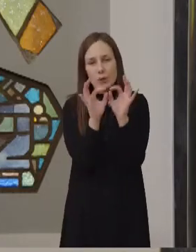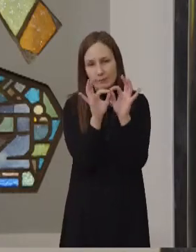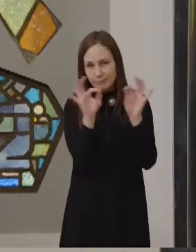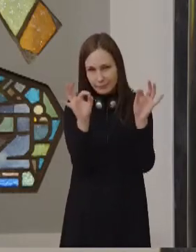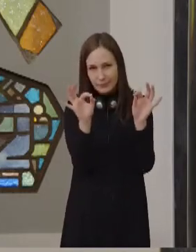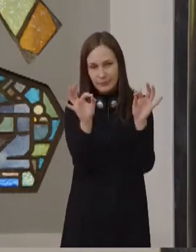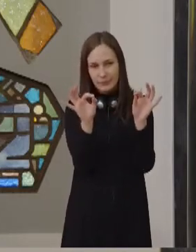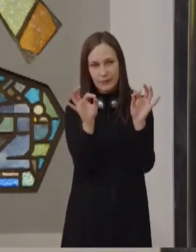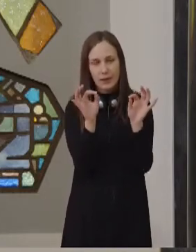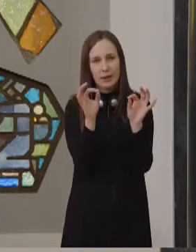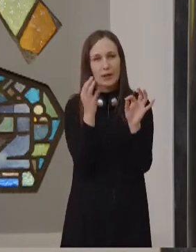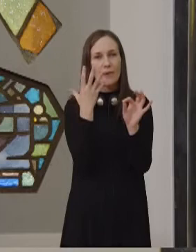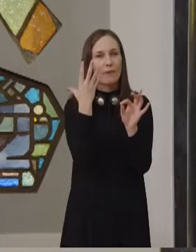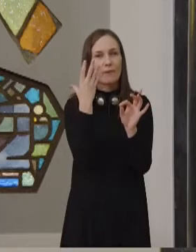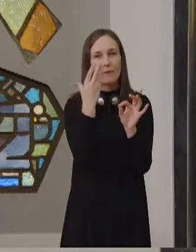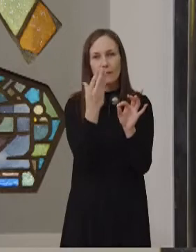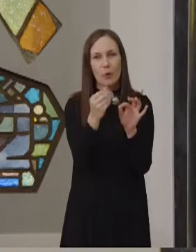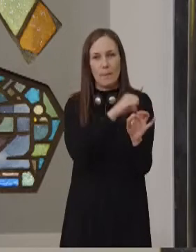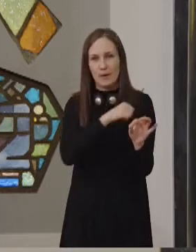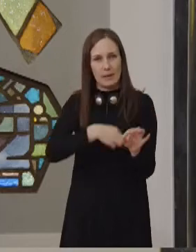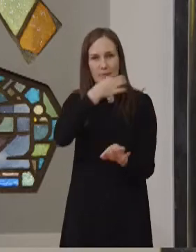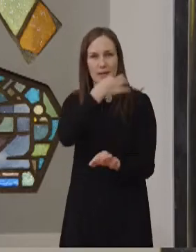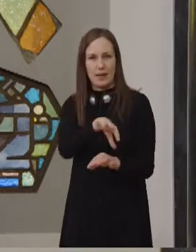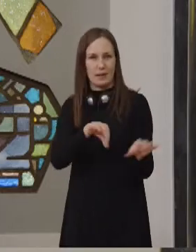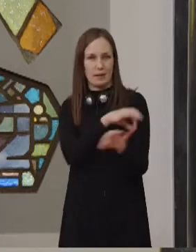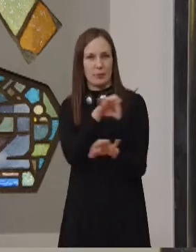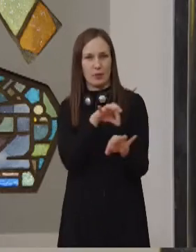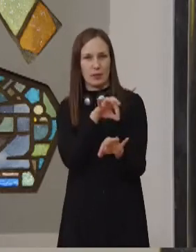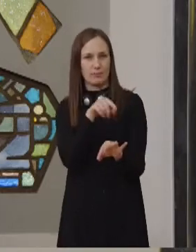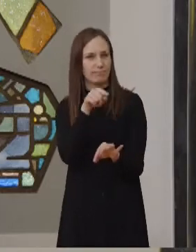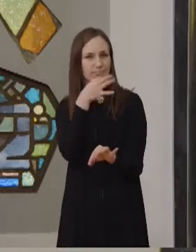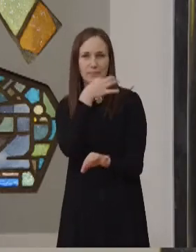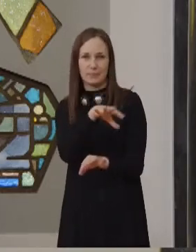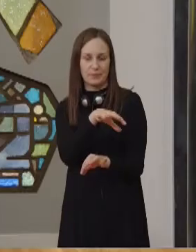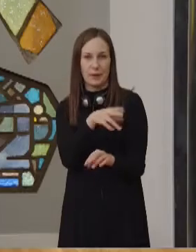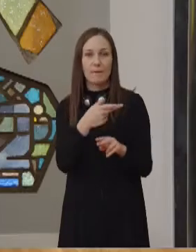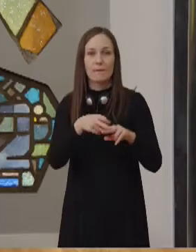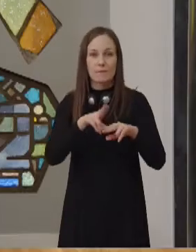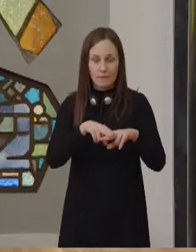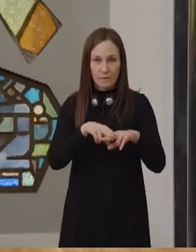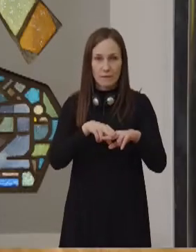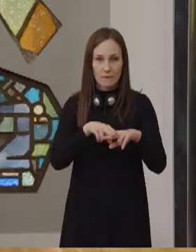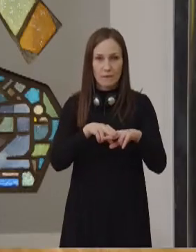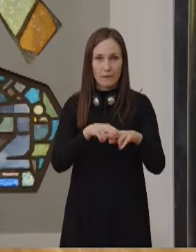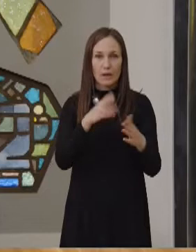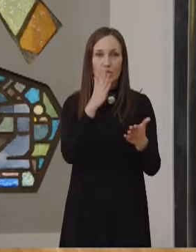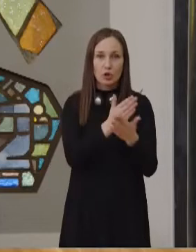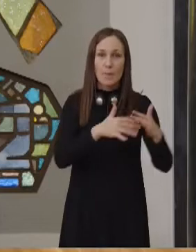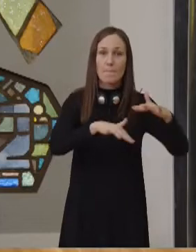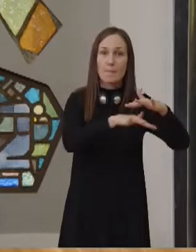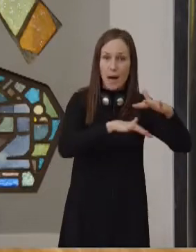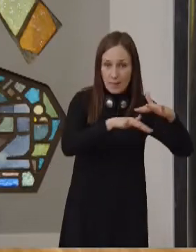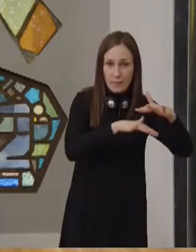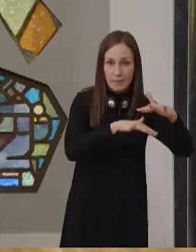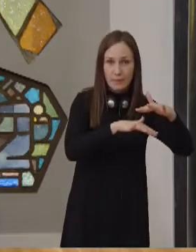which gives some narrow definitions, is something they don't like. It means that